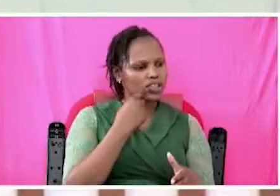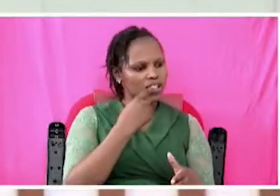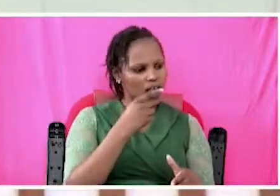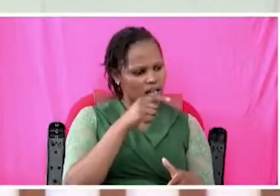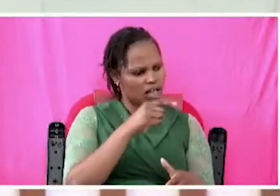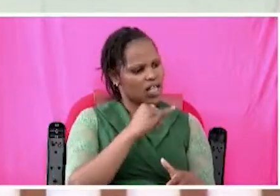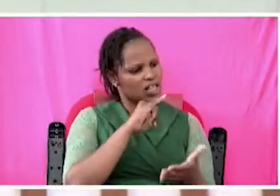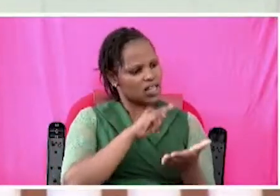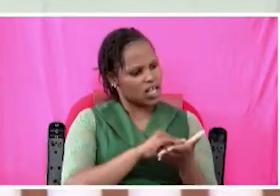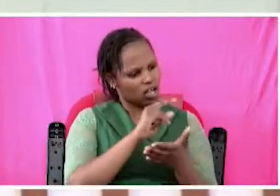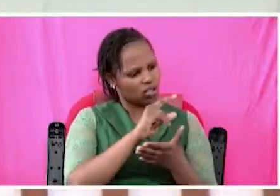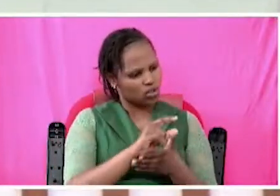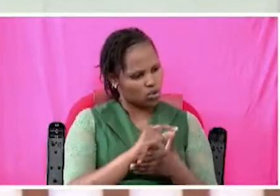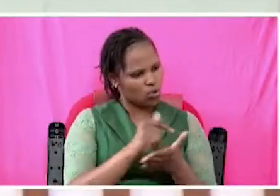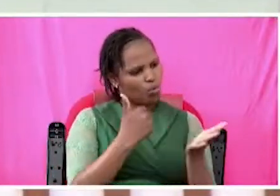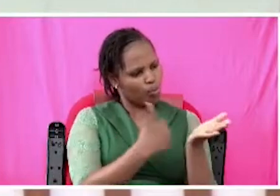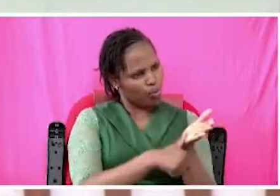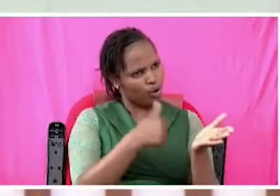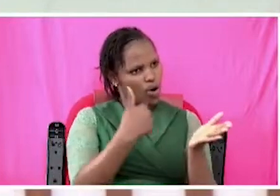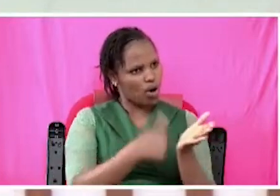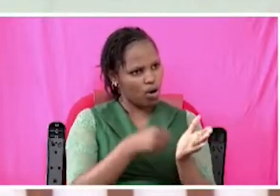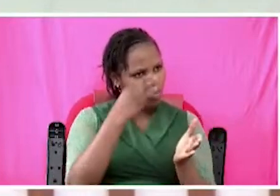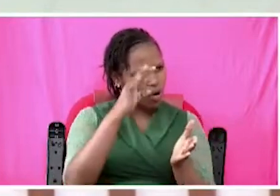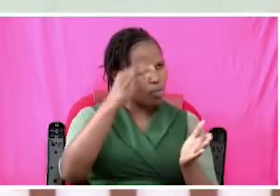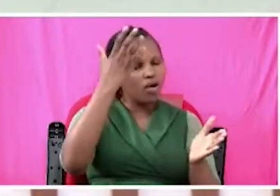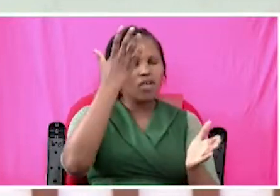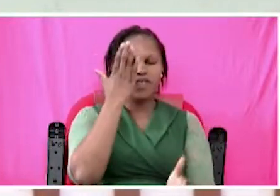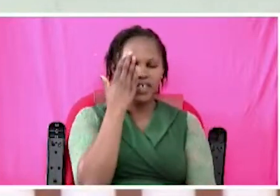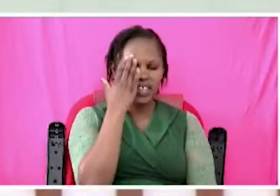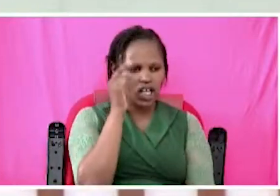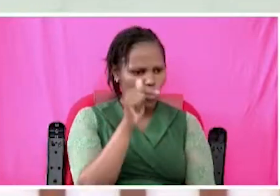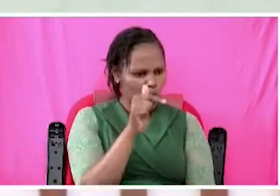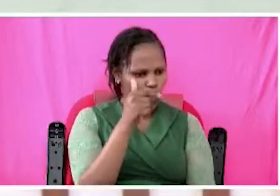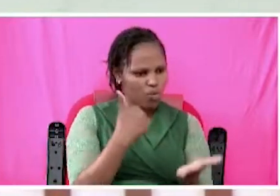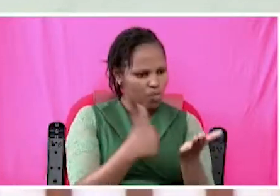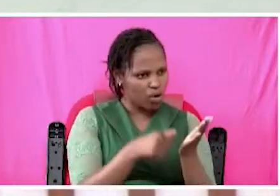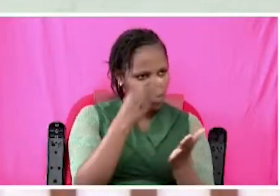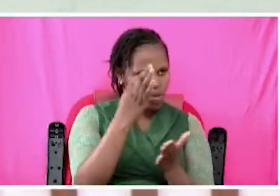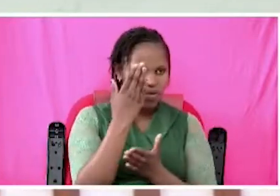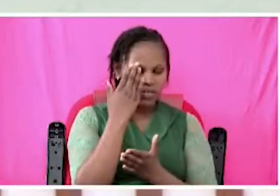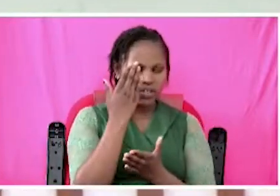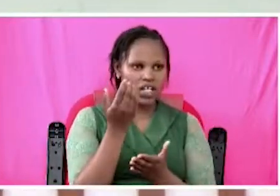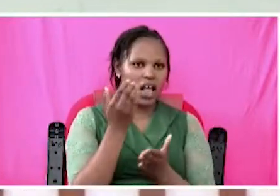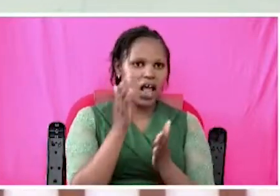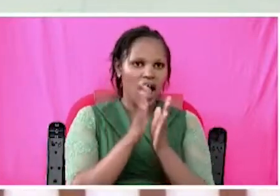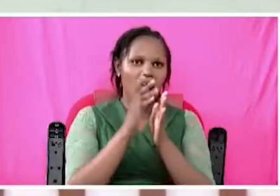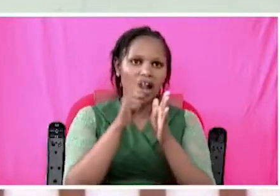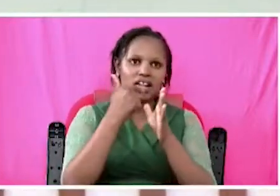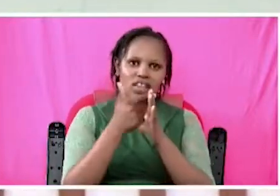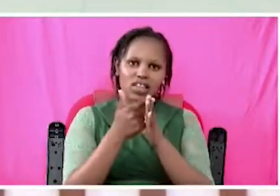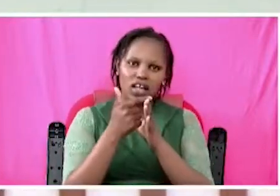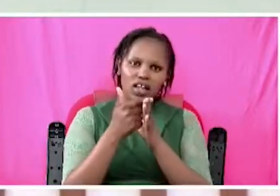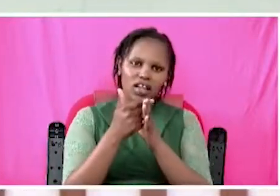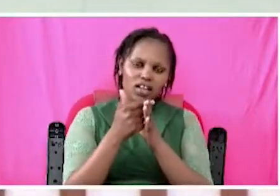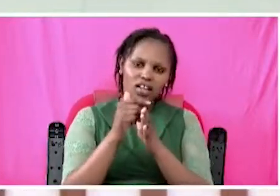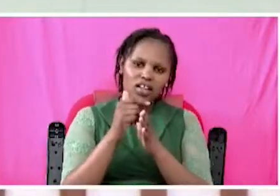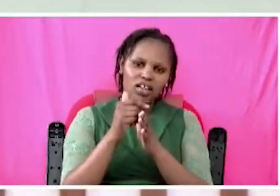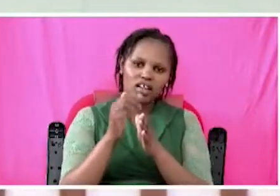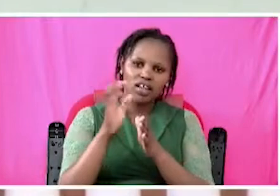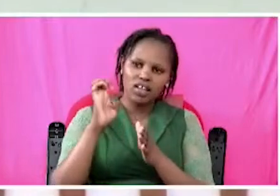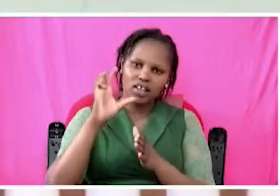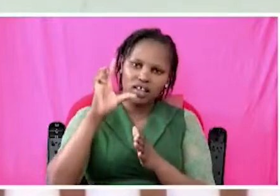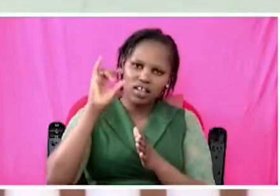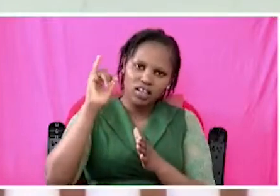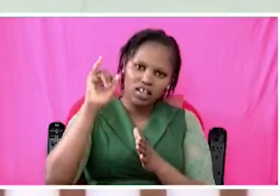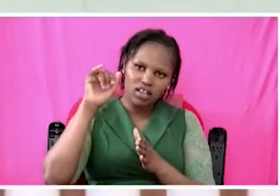trouble of Israel, troubler of Israel? And then Elijah answers straight. We are looking at chapter